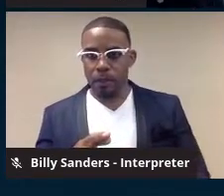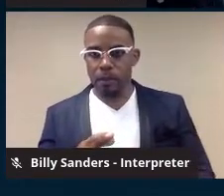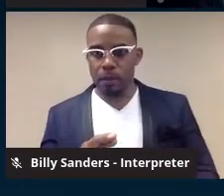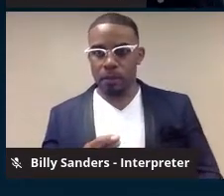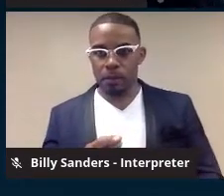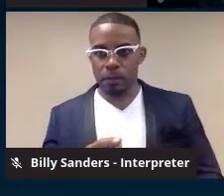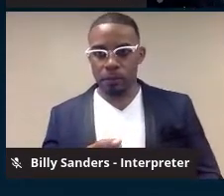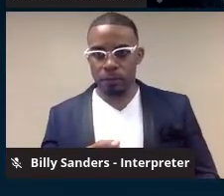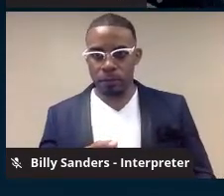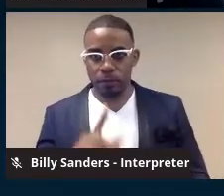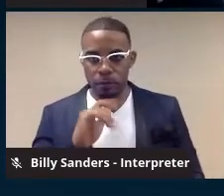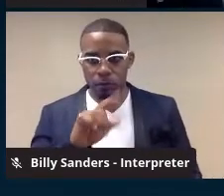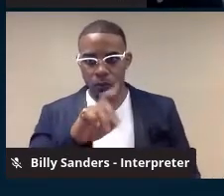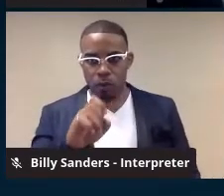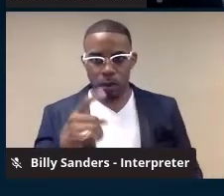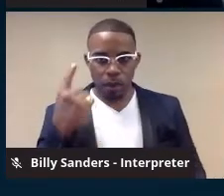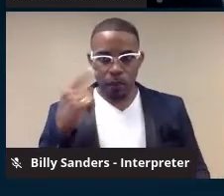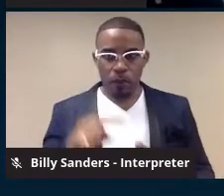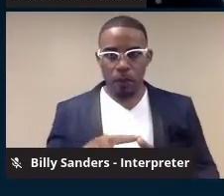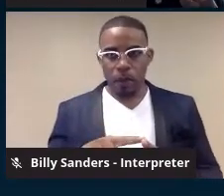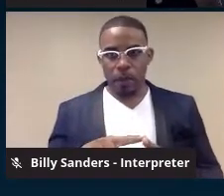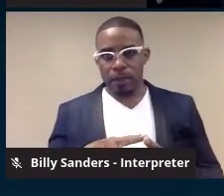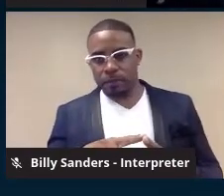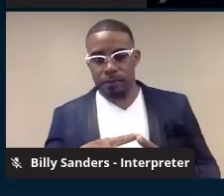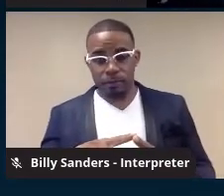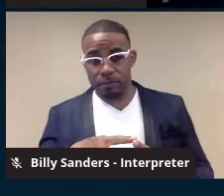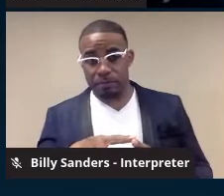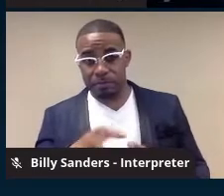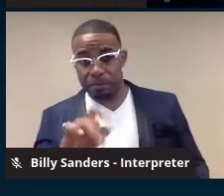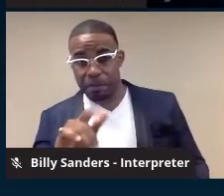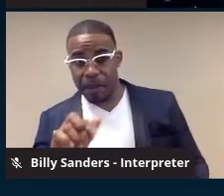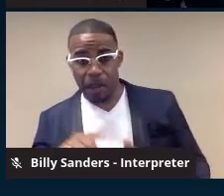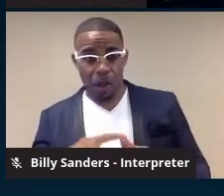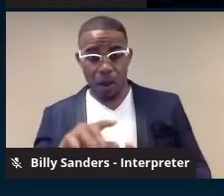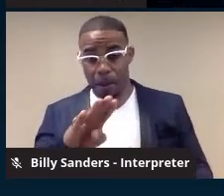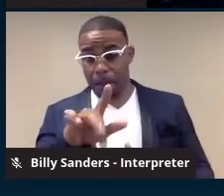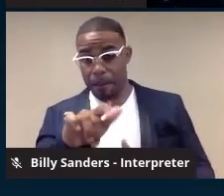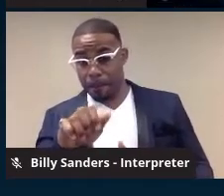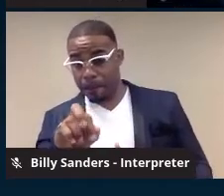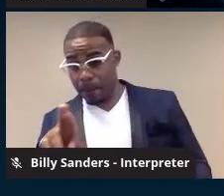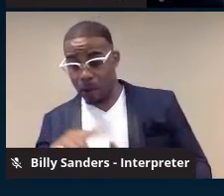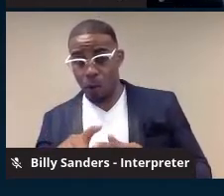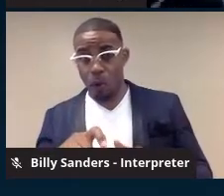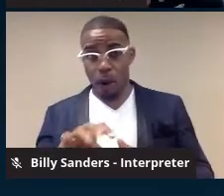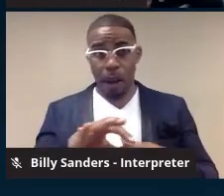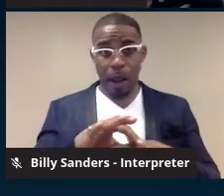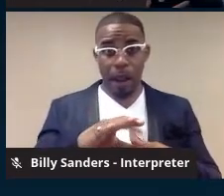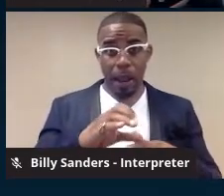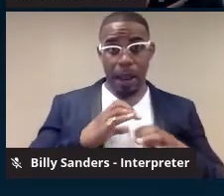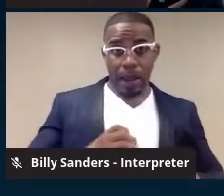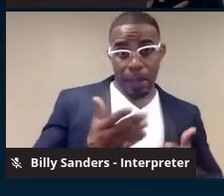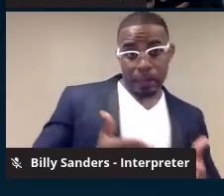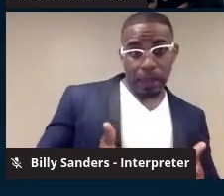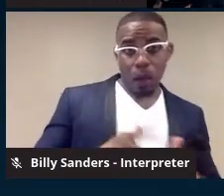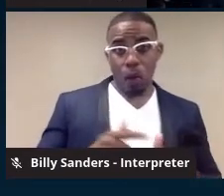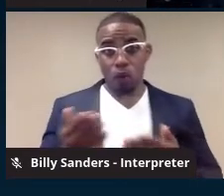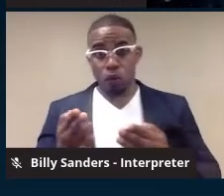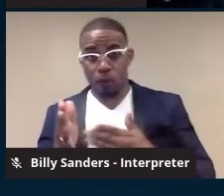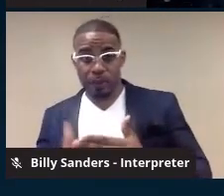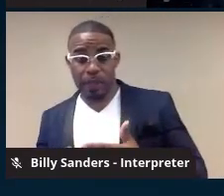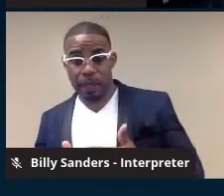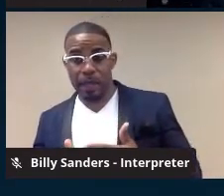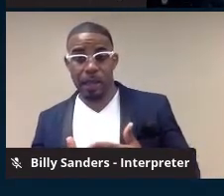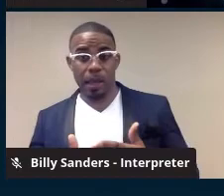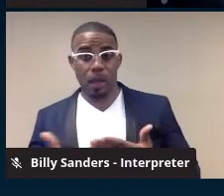across the question of, well, is it client-side Blazor or is it server-side Blazor? So server-side Blazor, I think, has been out since last